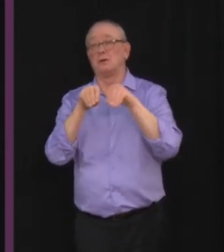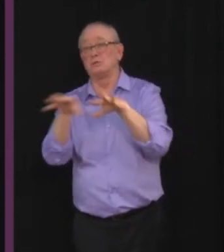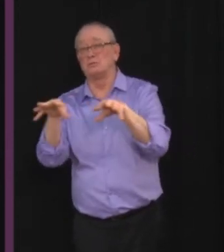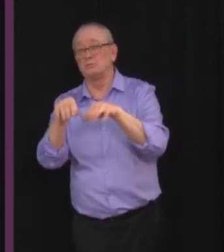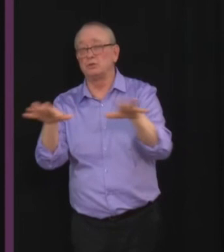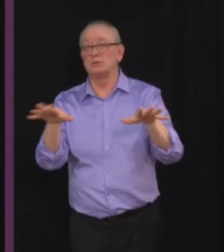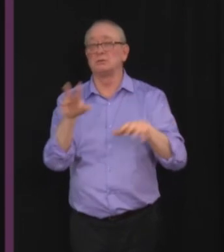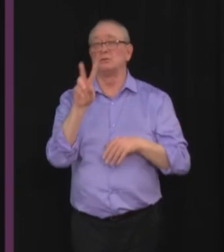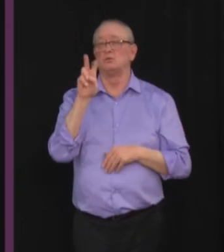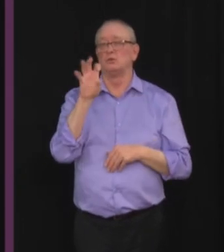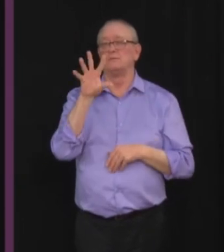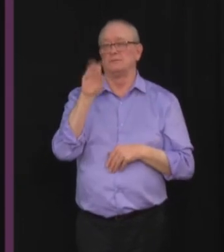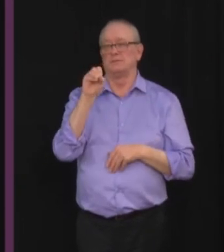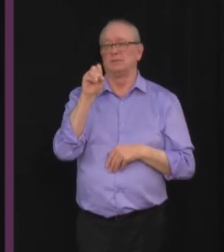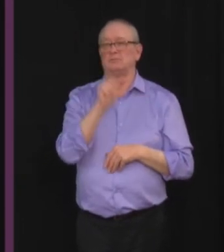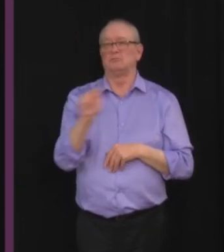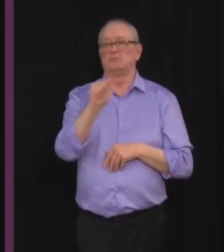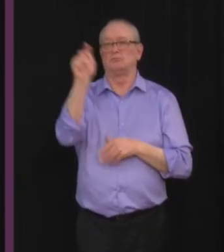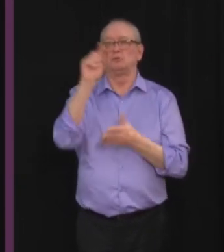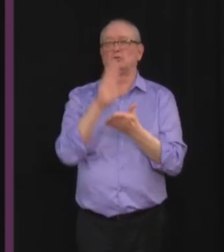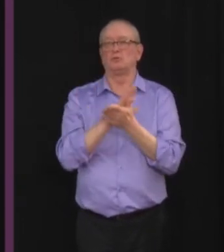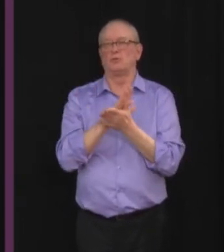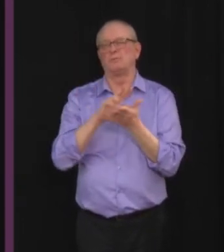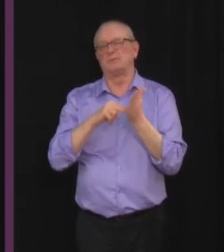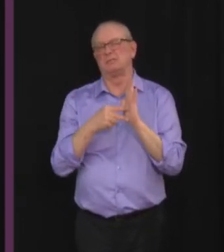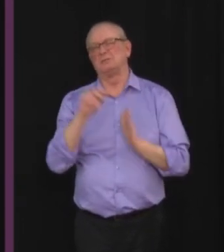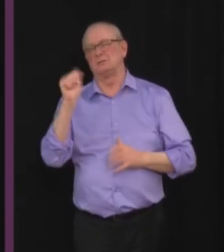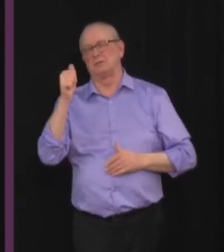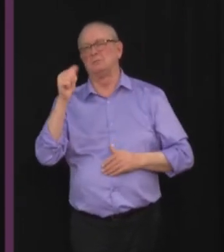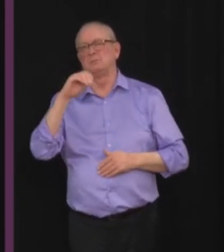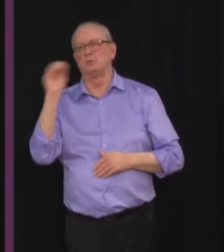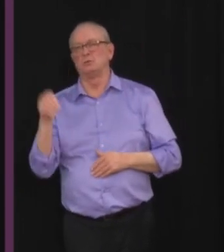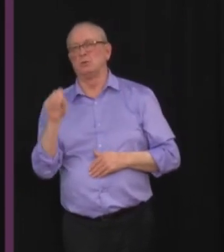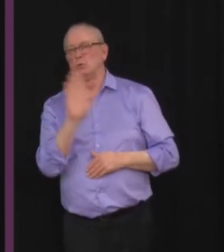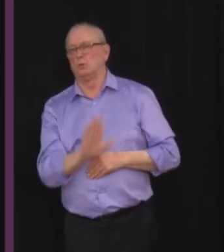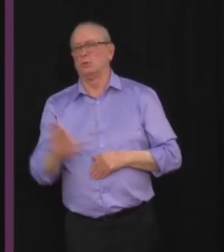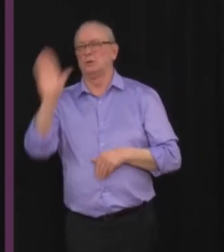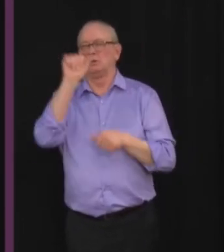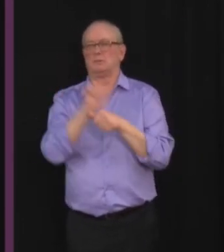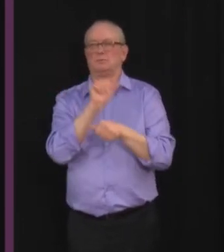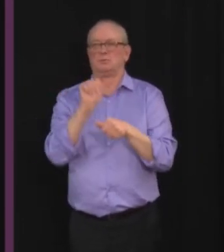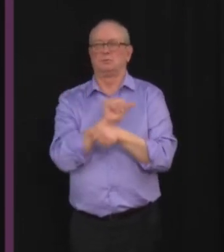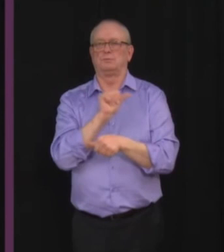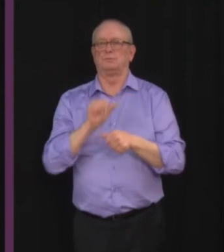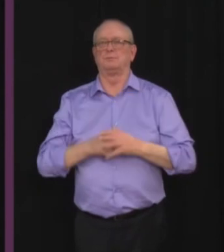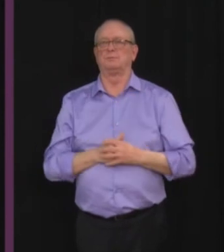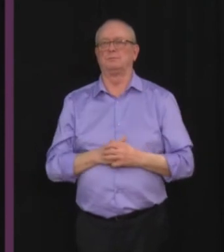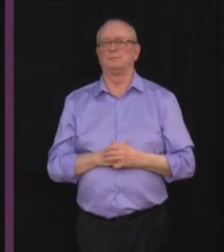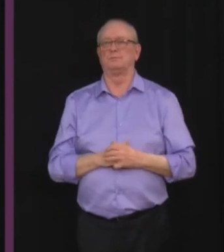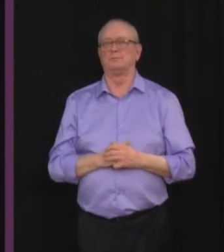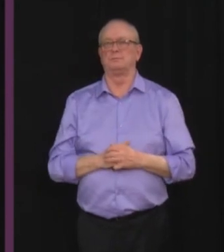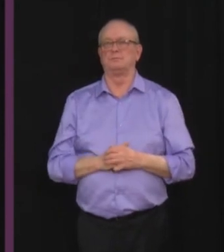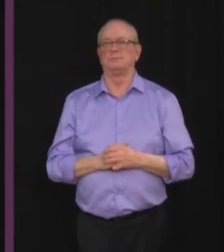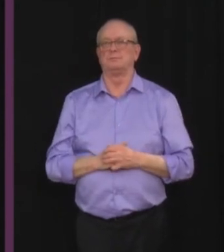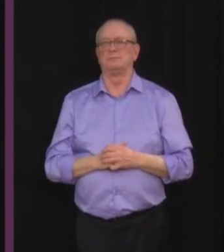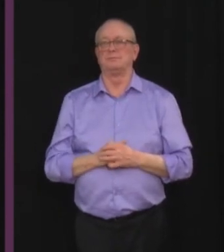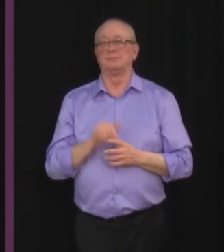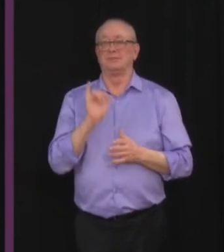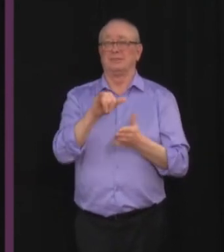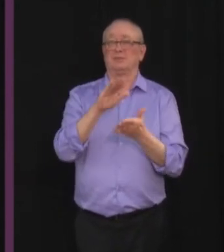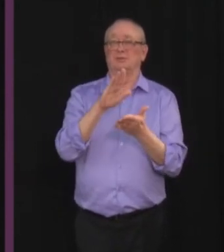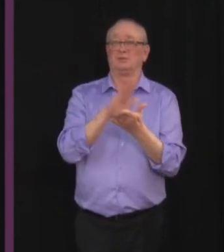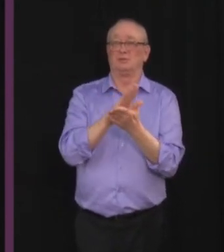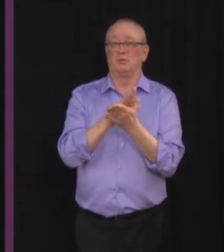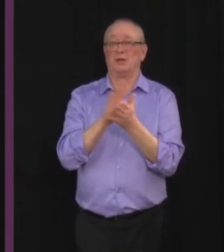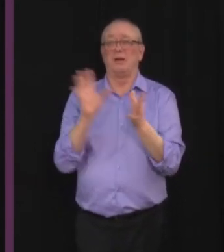about 10% of the schools in the province. Currently, these schools have a combined total of 854 cases